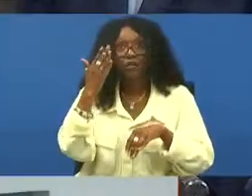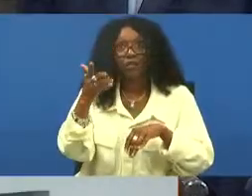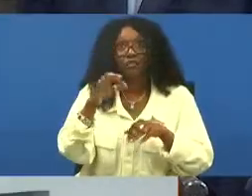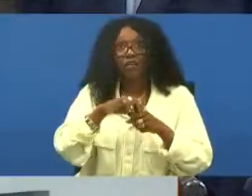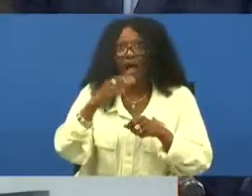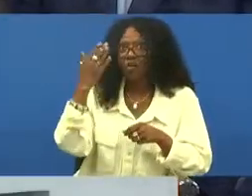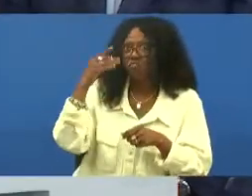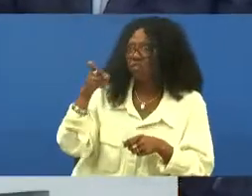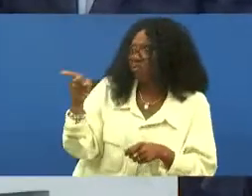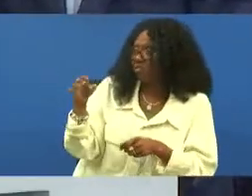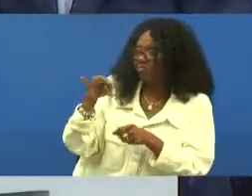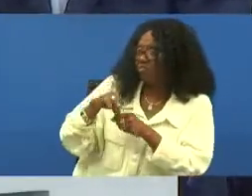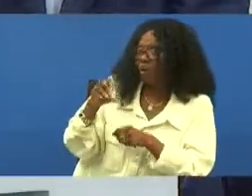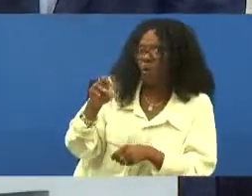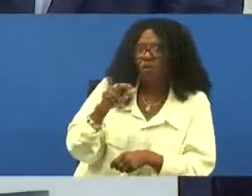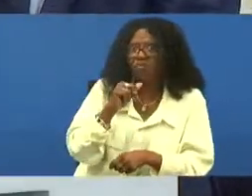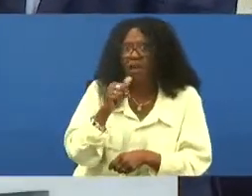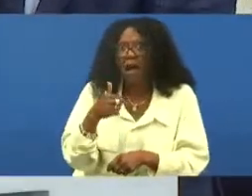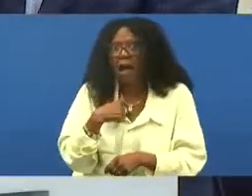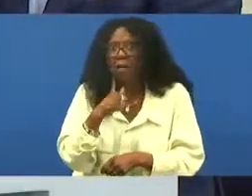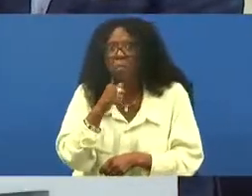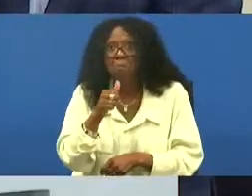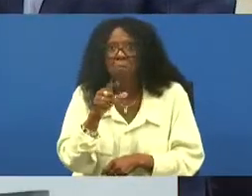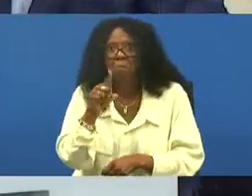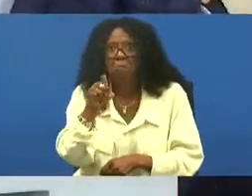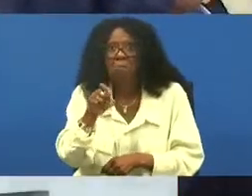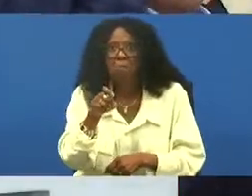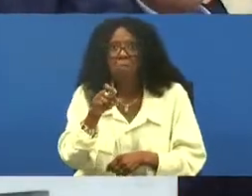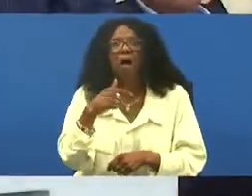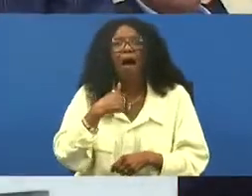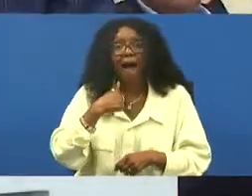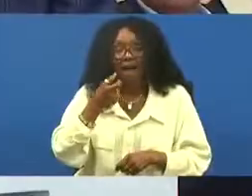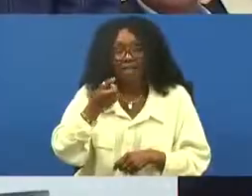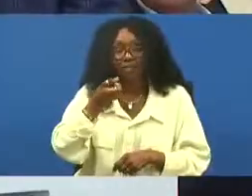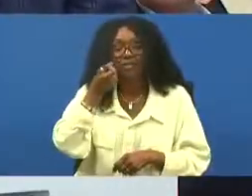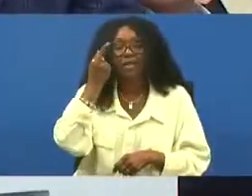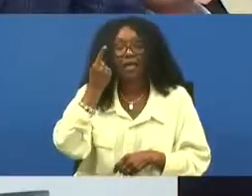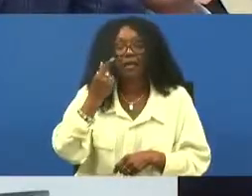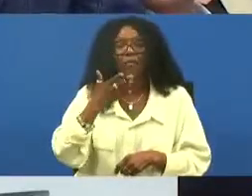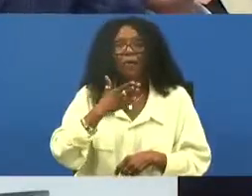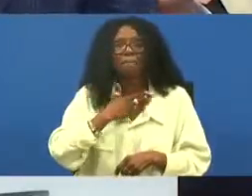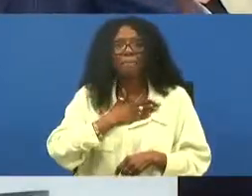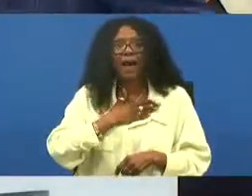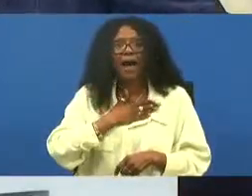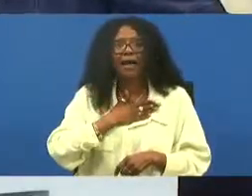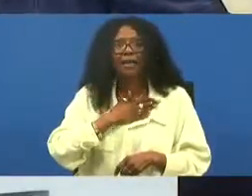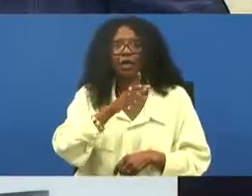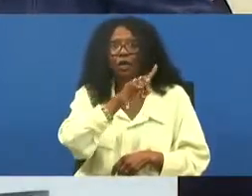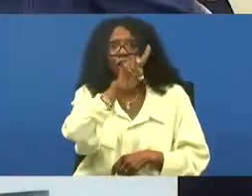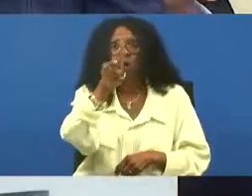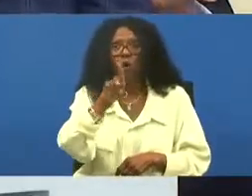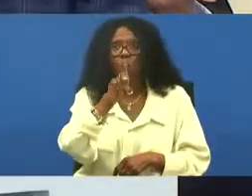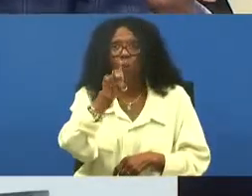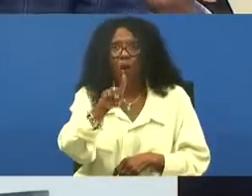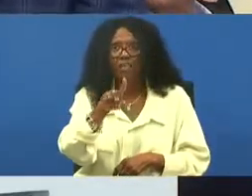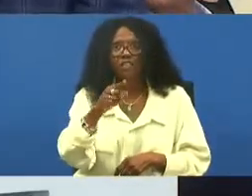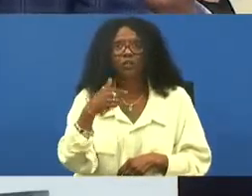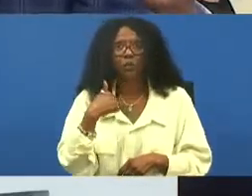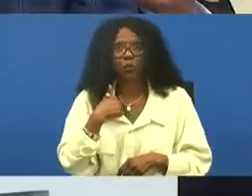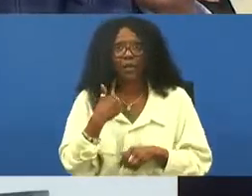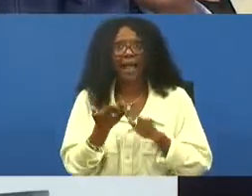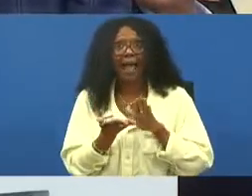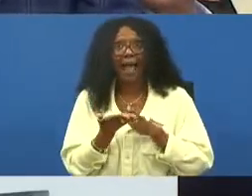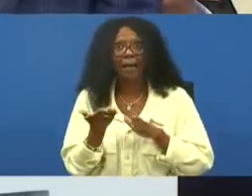don't know if she's going to vote or not. I didn't ask. I understand that, but my direct question to you is, did we